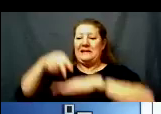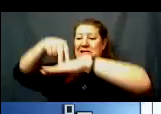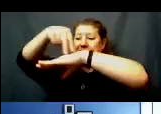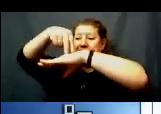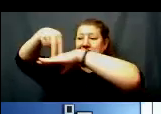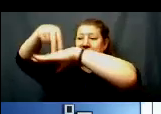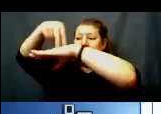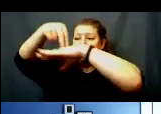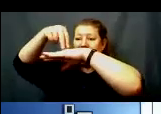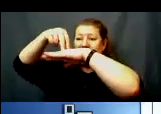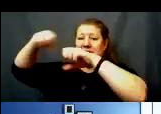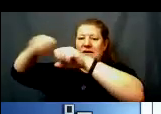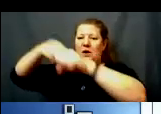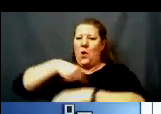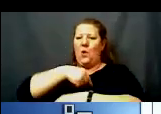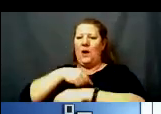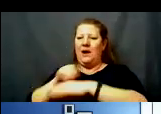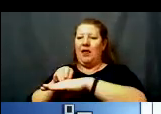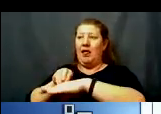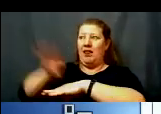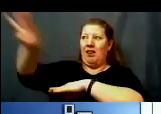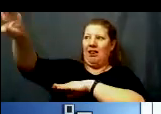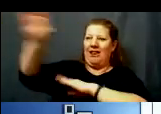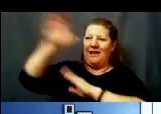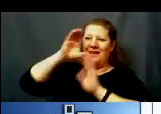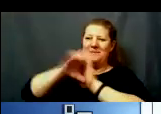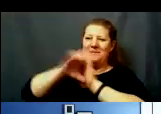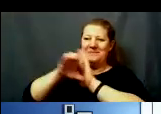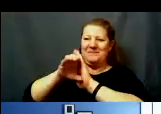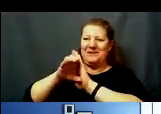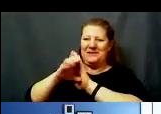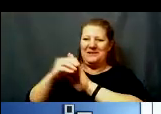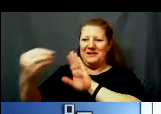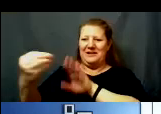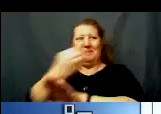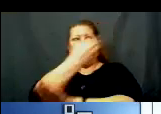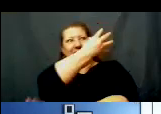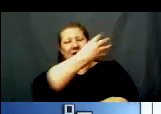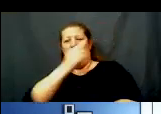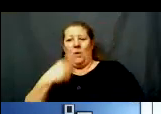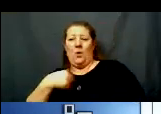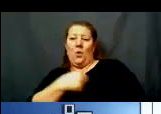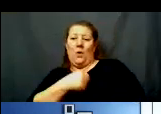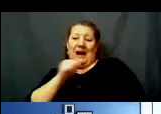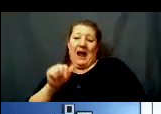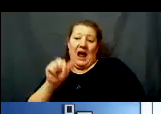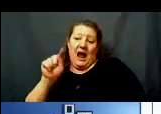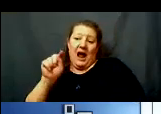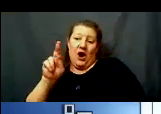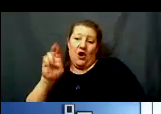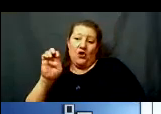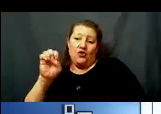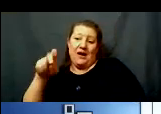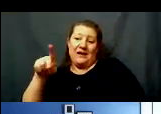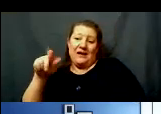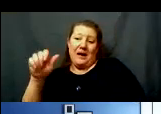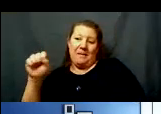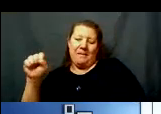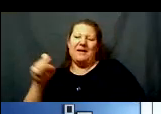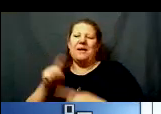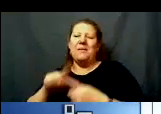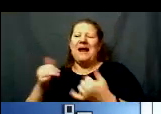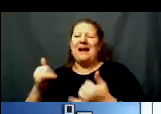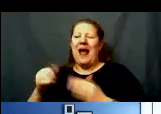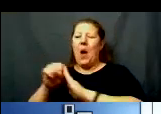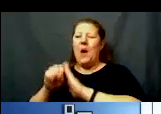site, let's project an image even from afar so we can't be charged with trespassing. Of course, the state is now catching up and making